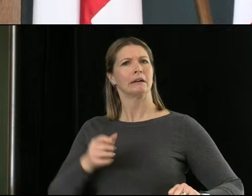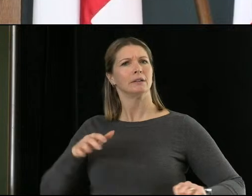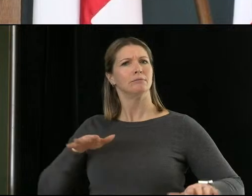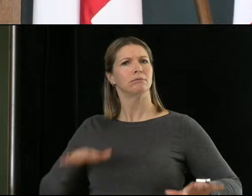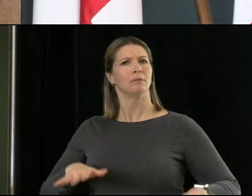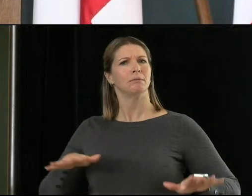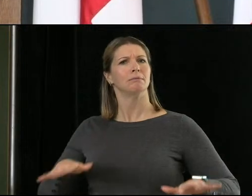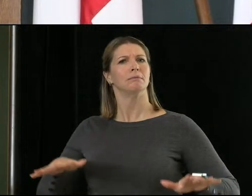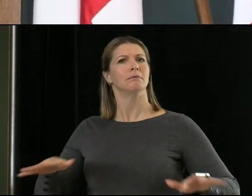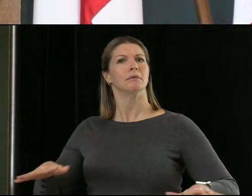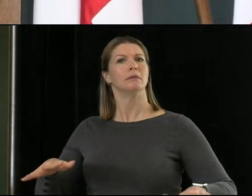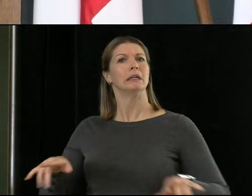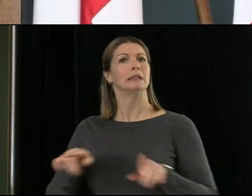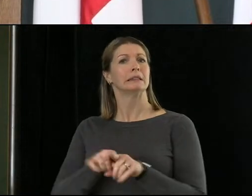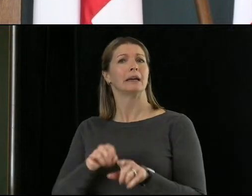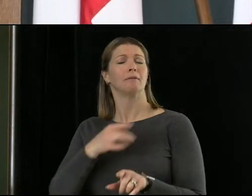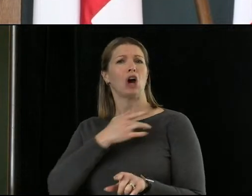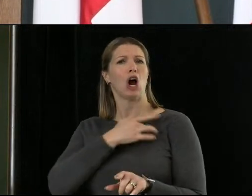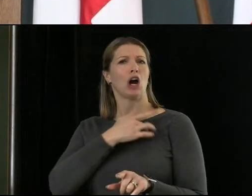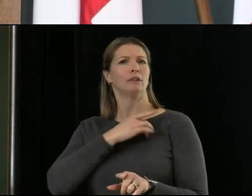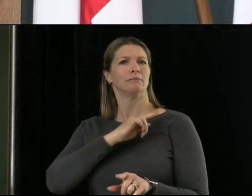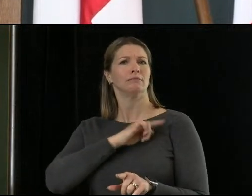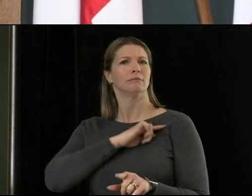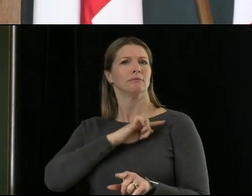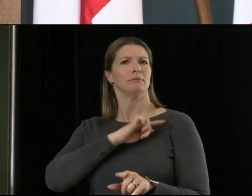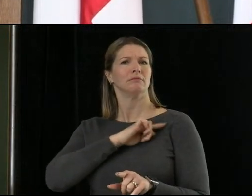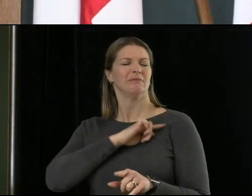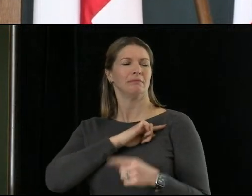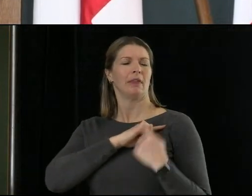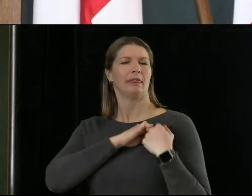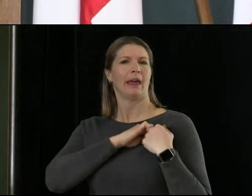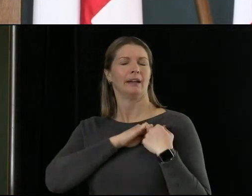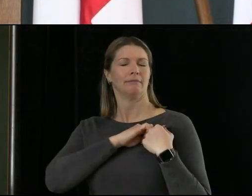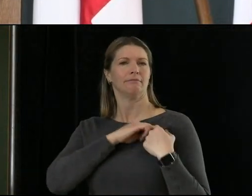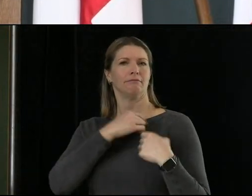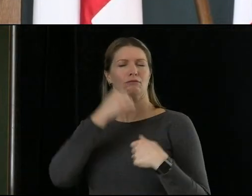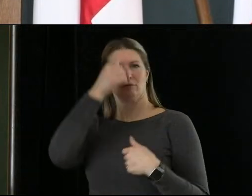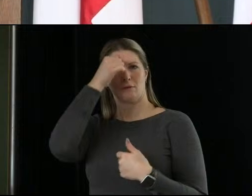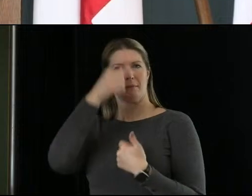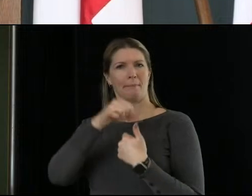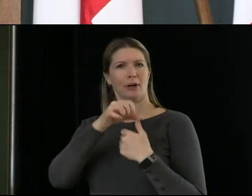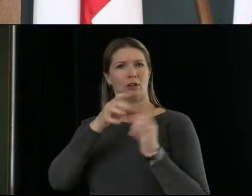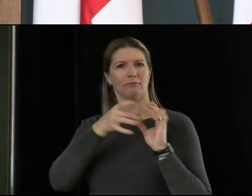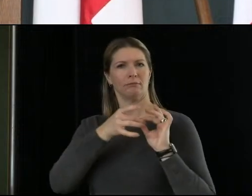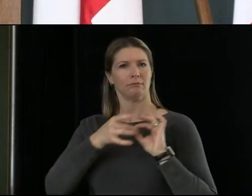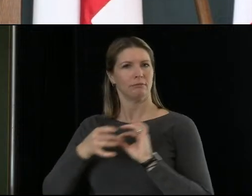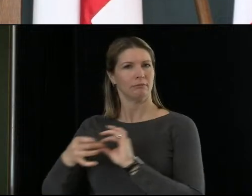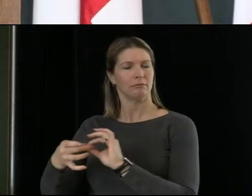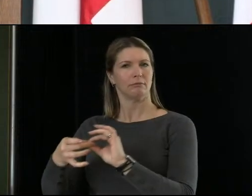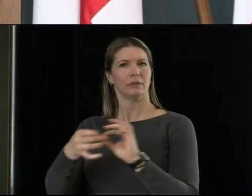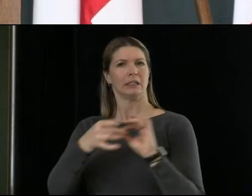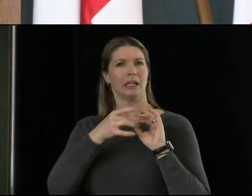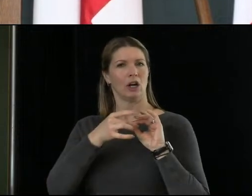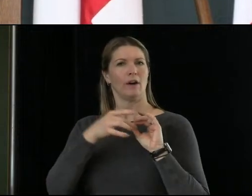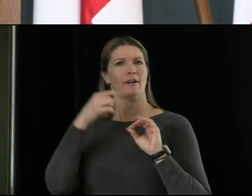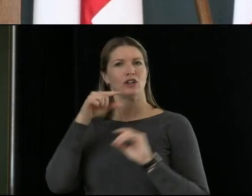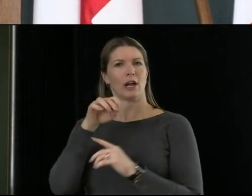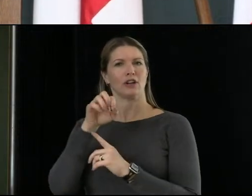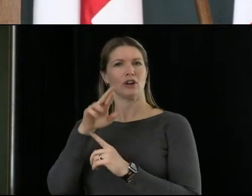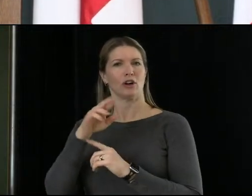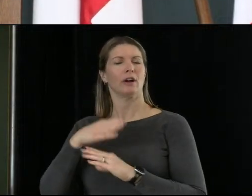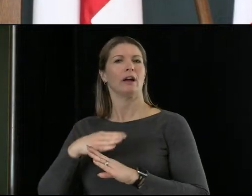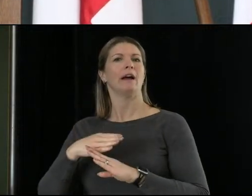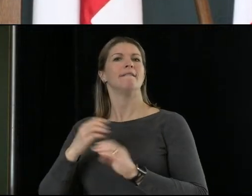our connectedness and our need to work collaboratively to prevent gender-based violence against women, girls, and the